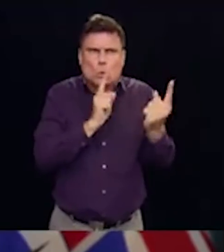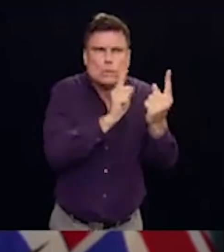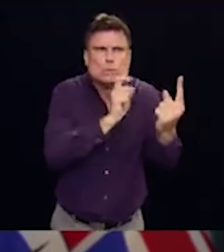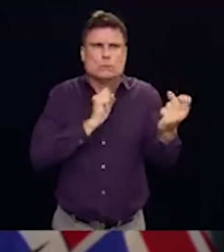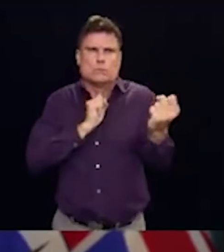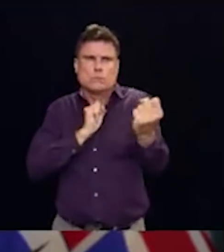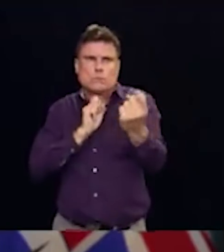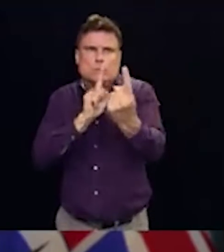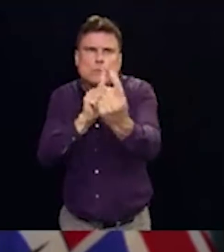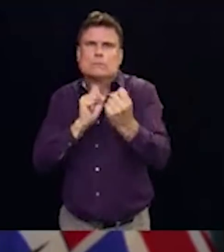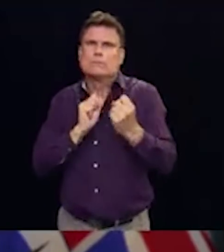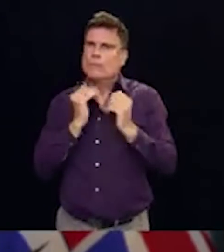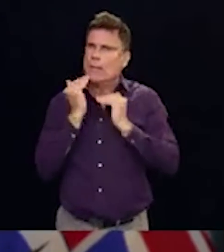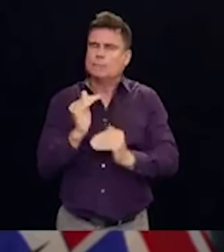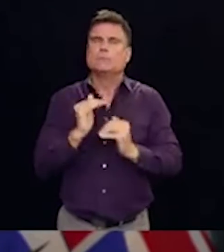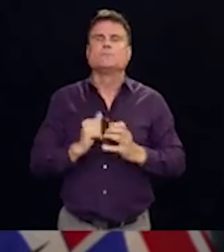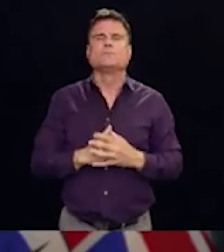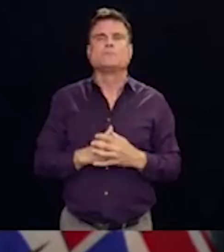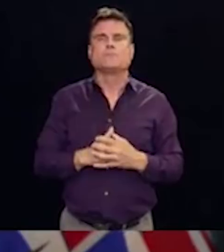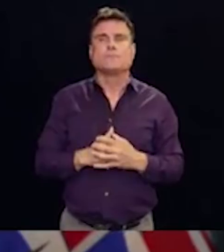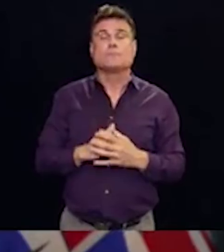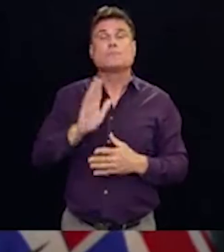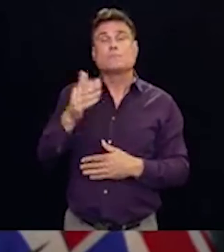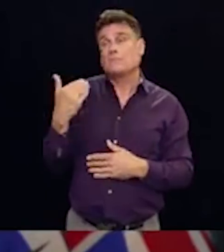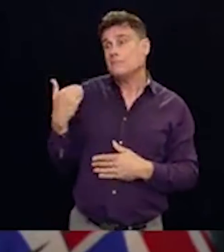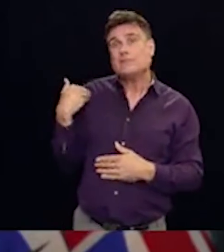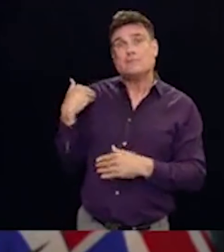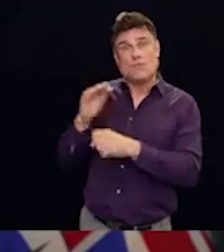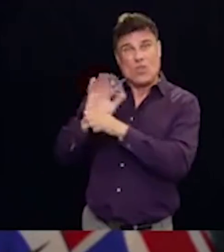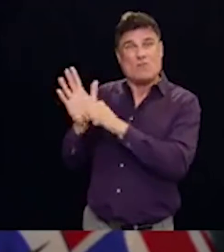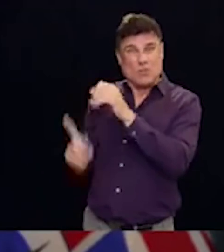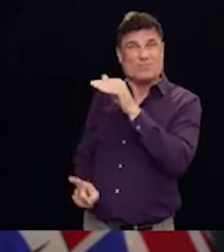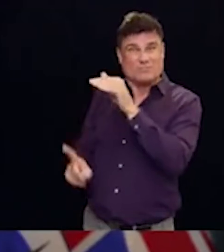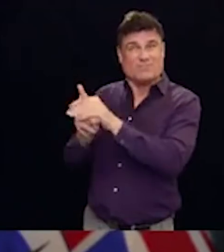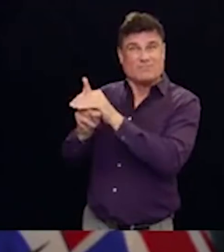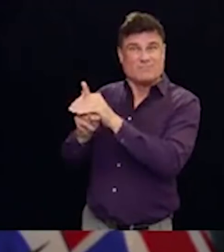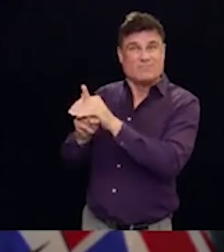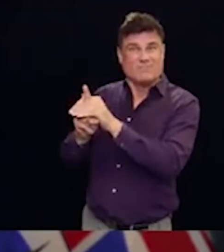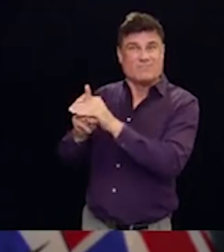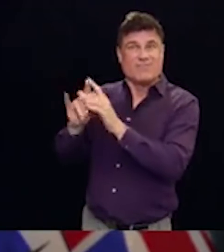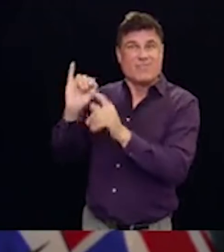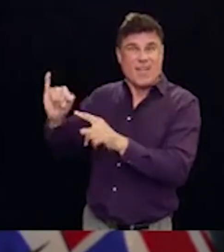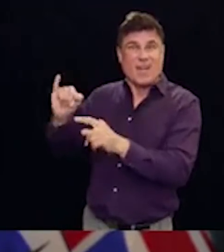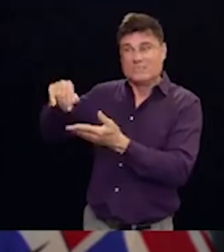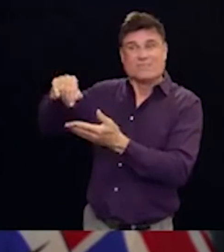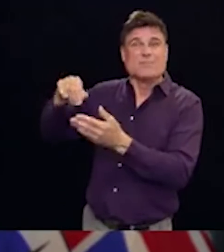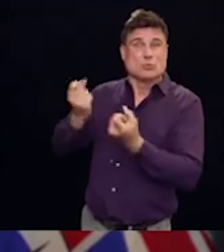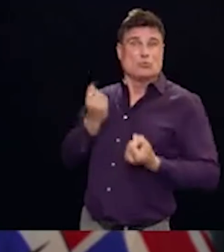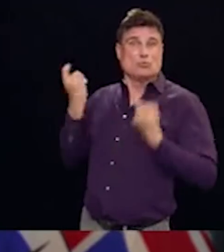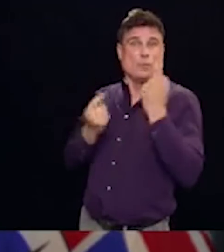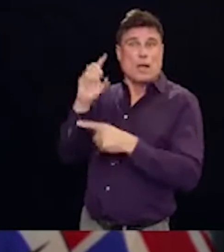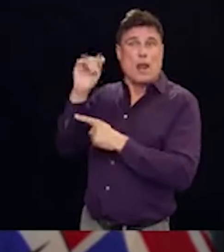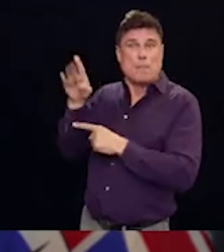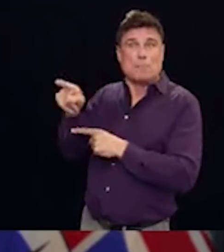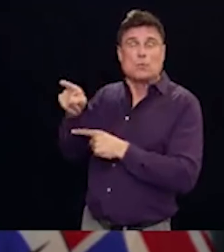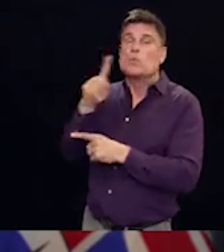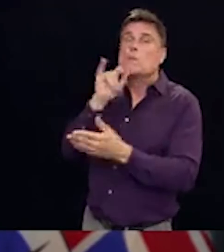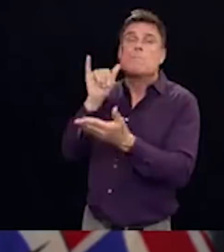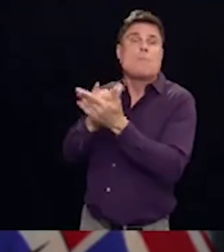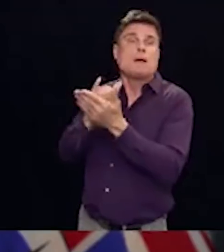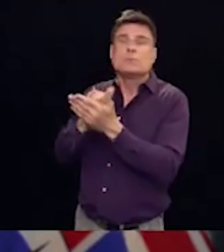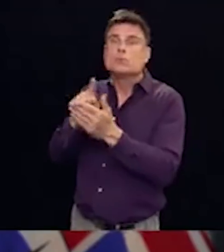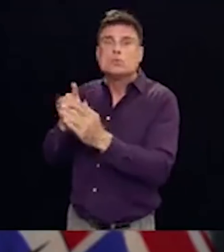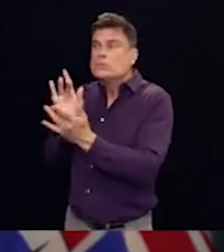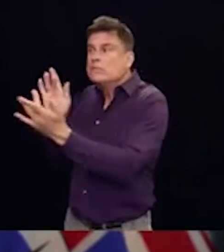alert because we were not able to reach all of those who were in the premises and may be at risk. One slip is all we need to